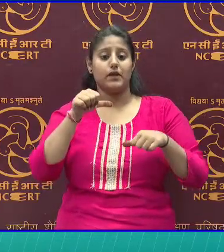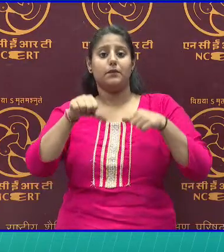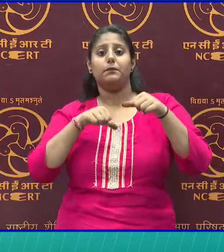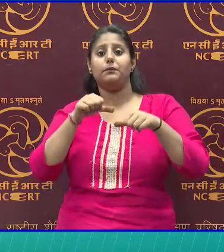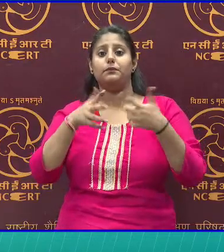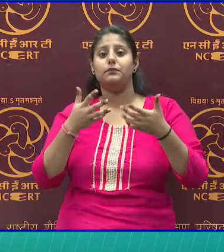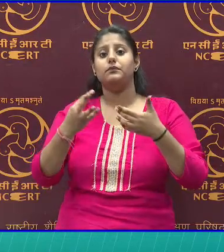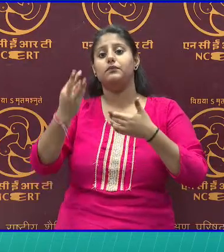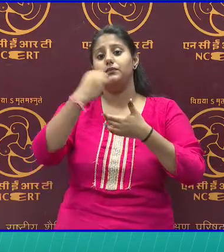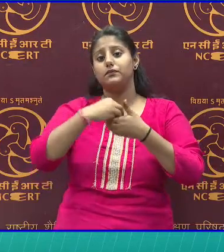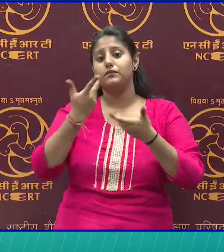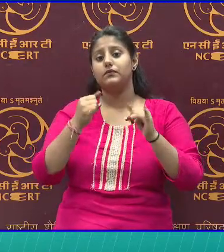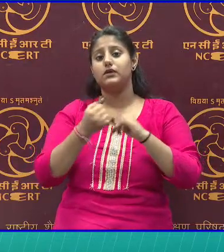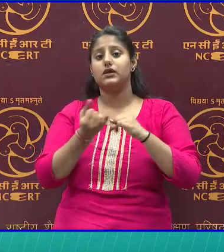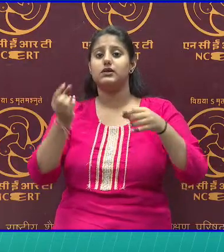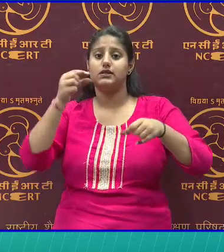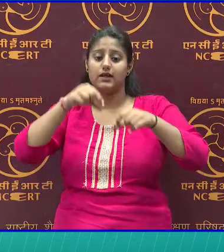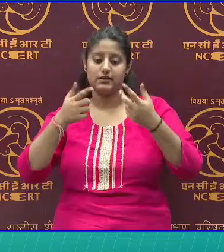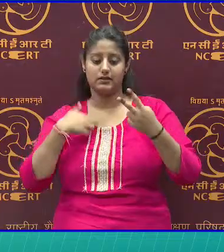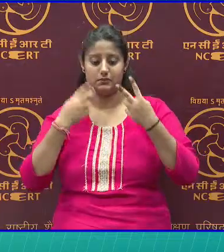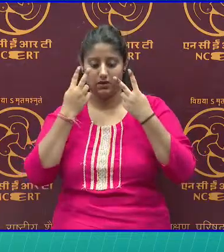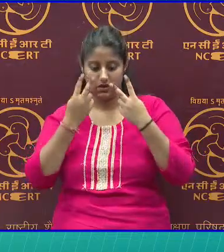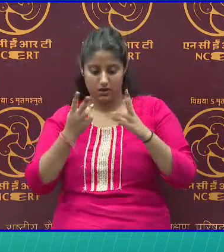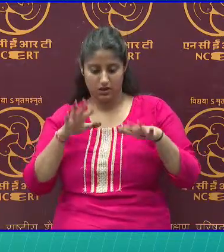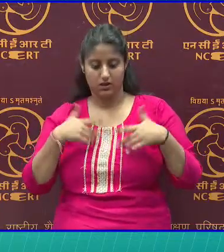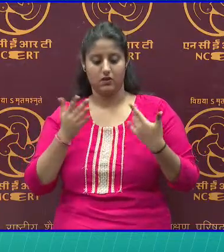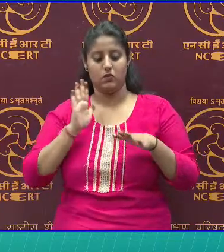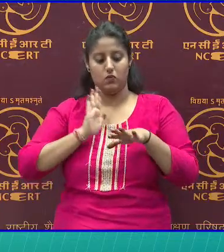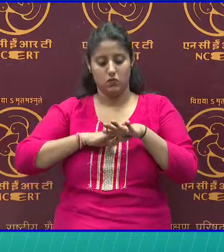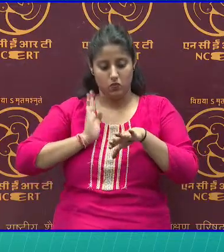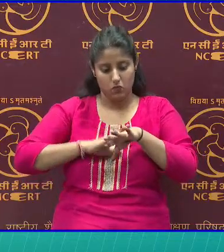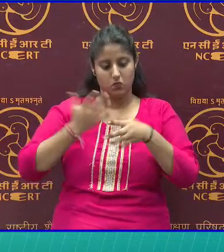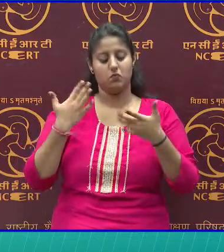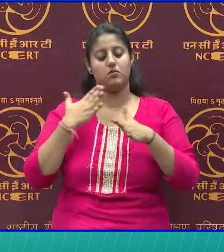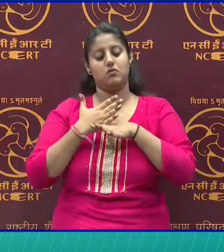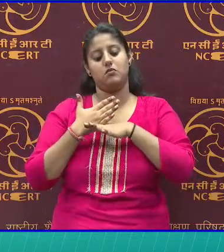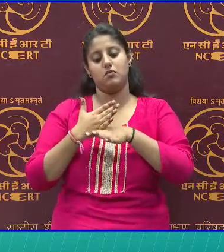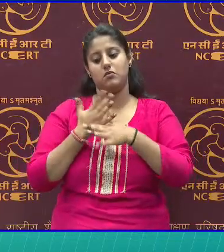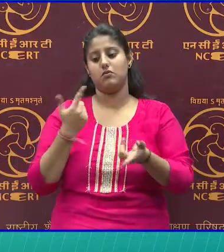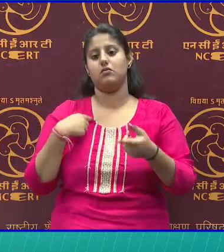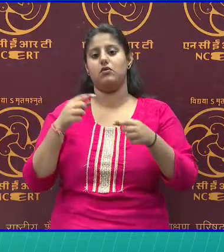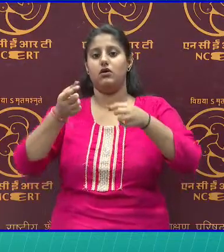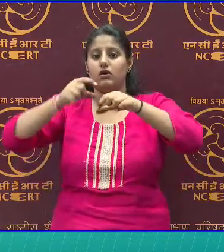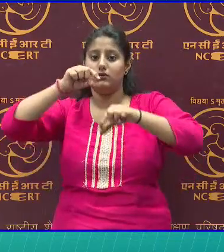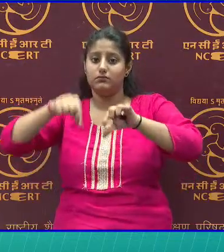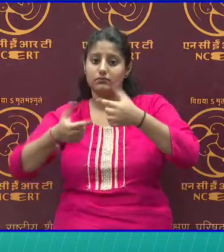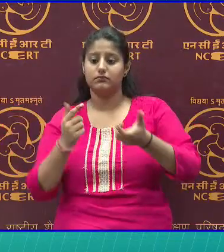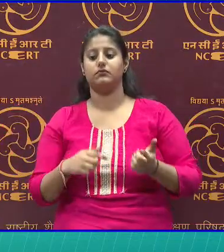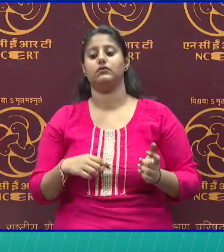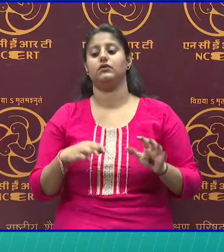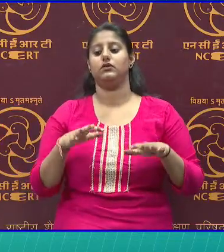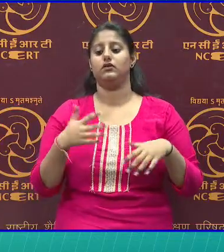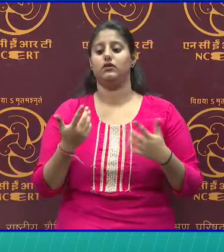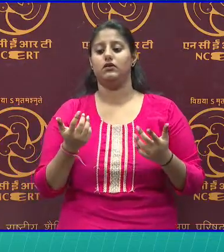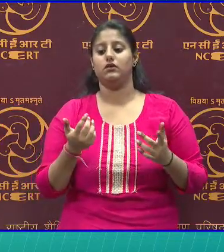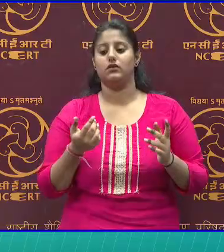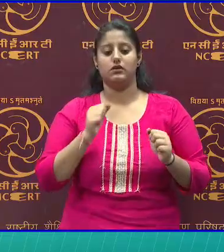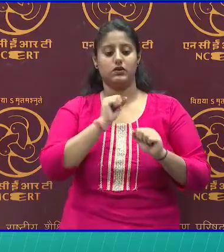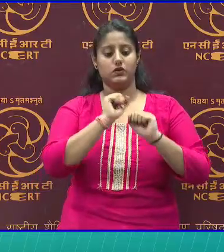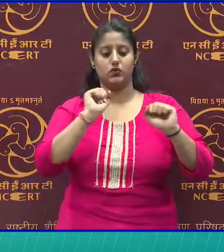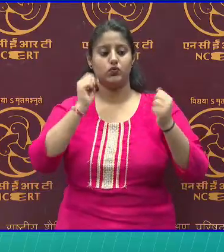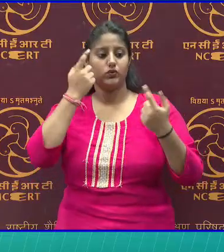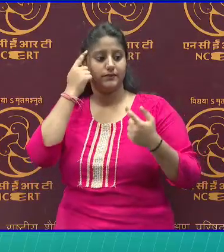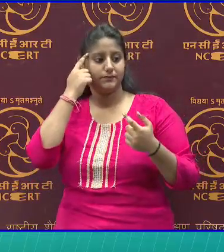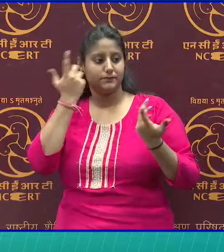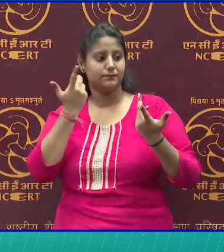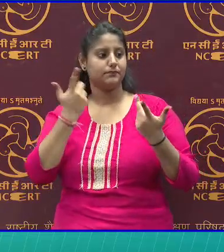the science, like observation, inferring, making things, and then hypothesizing and coming out with their own judgment and